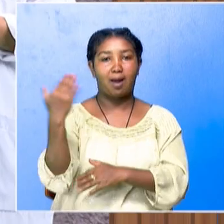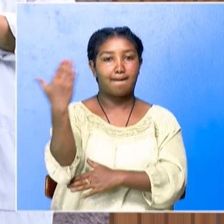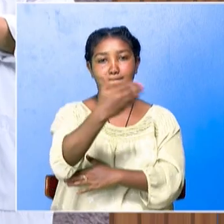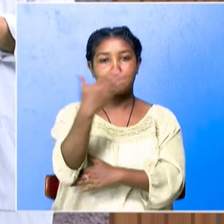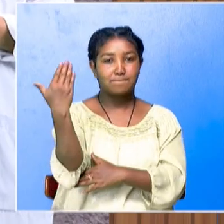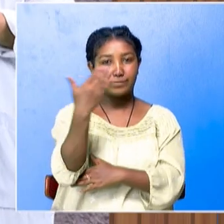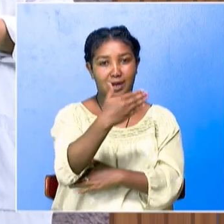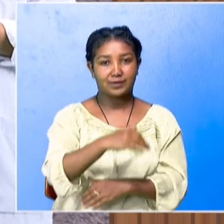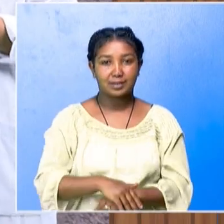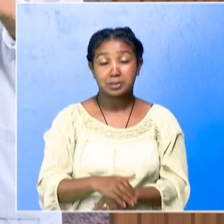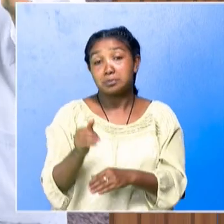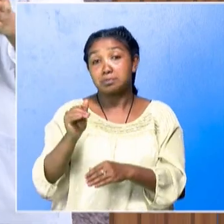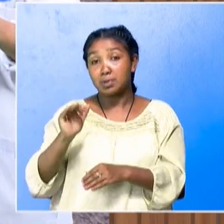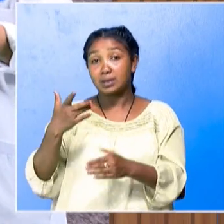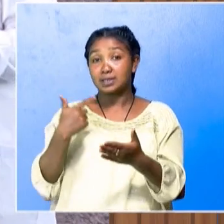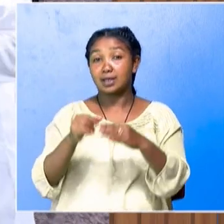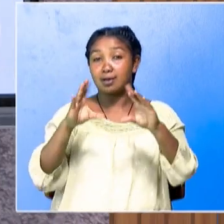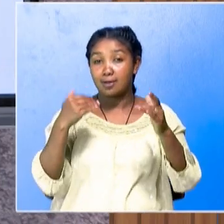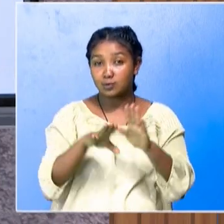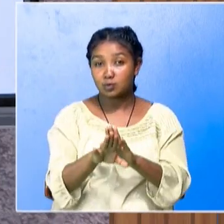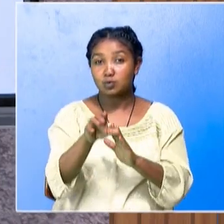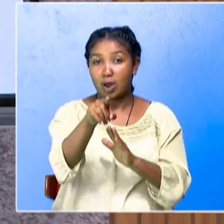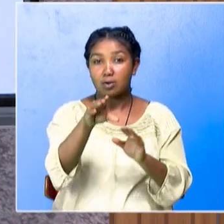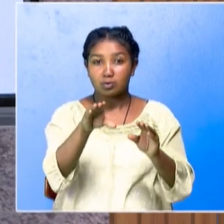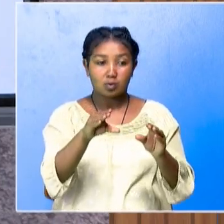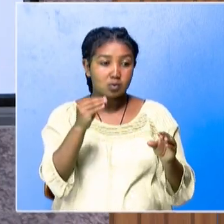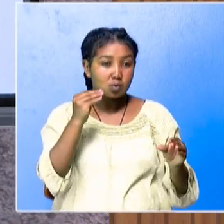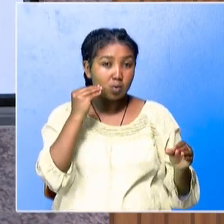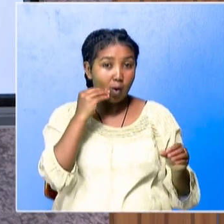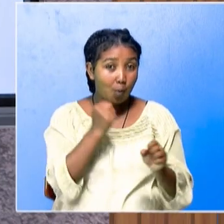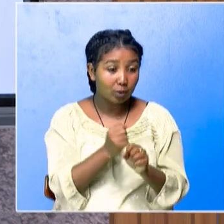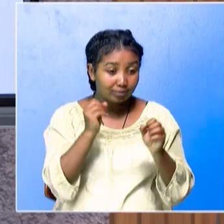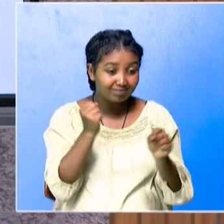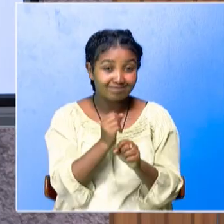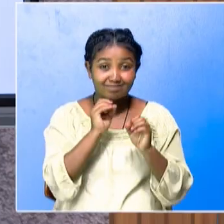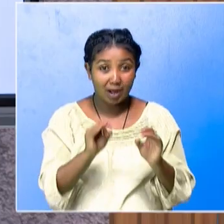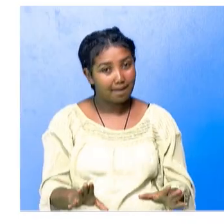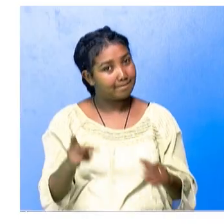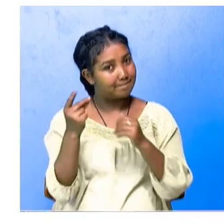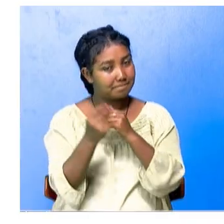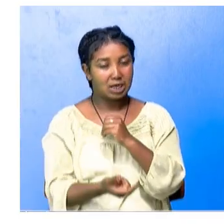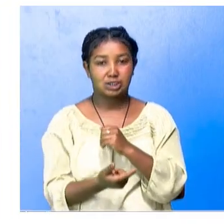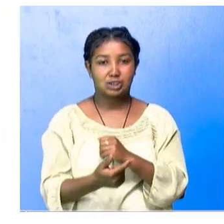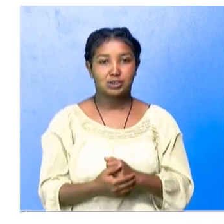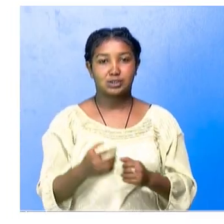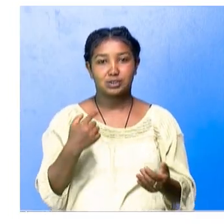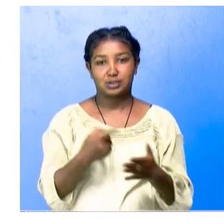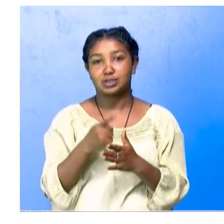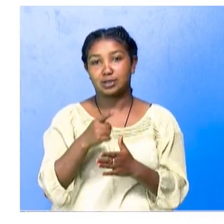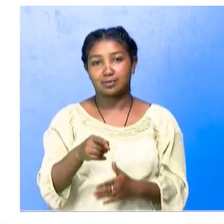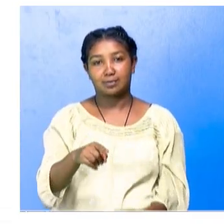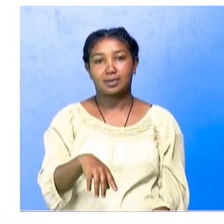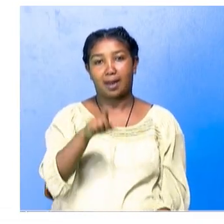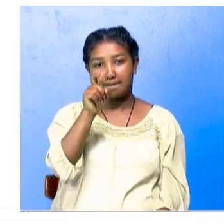traffic police. Maybe in the classroom, when you are not doing it, your homework too. For example, we can use here